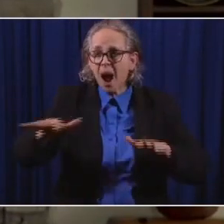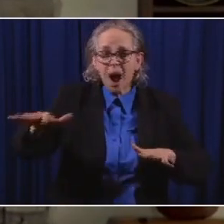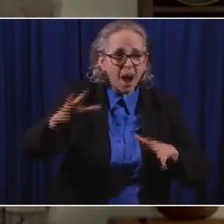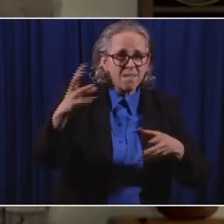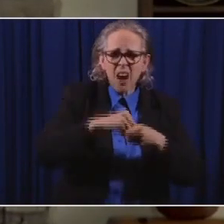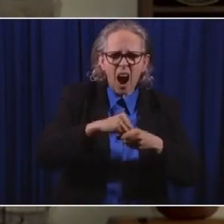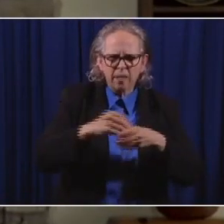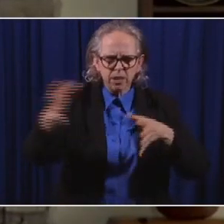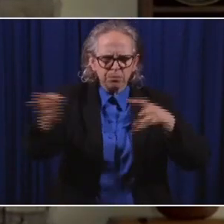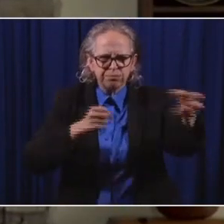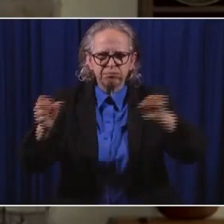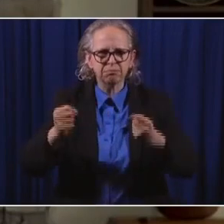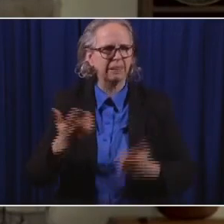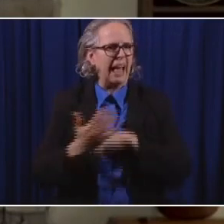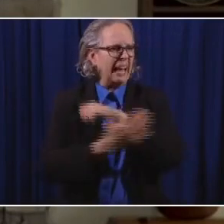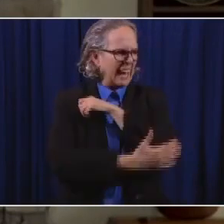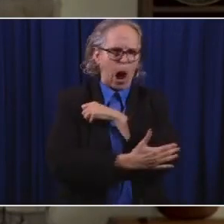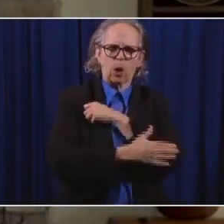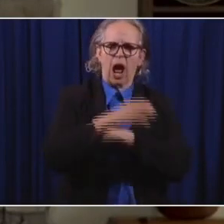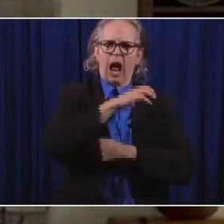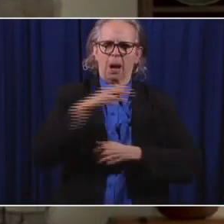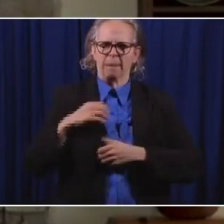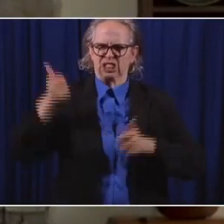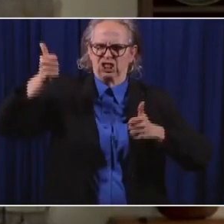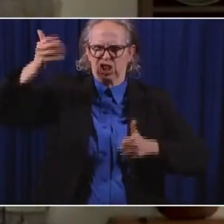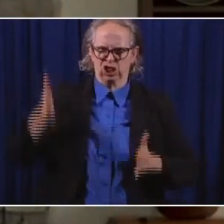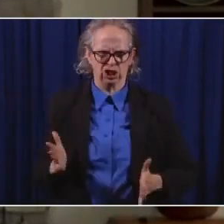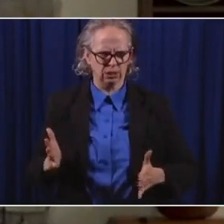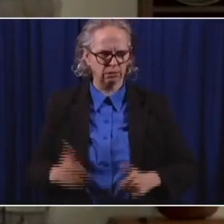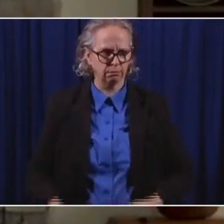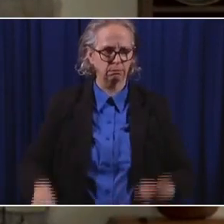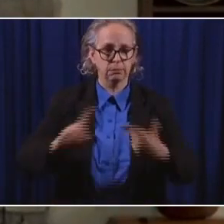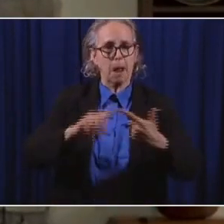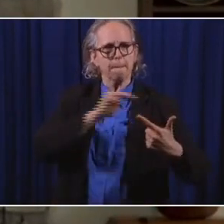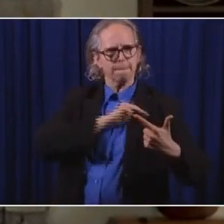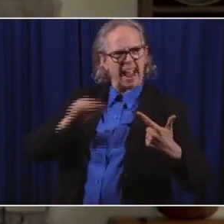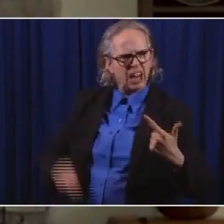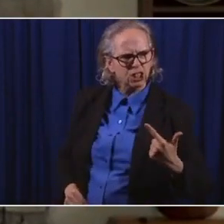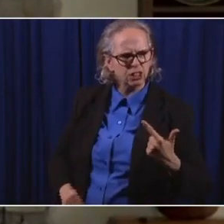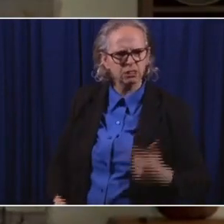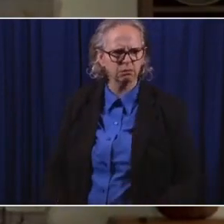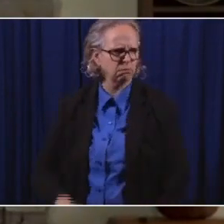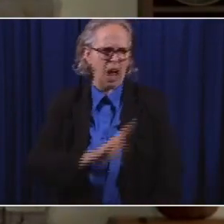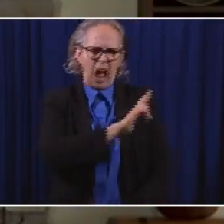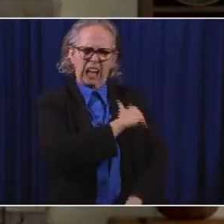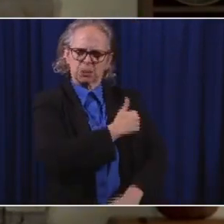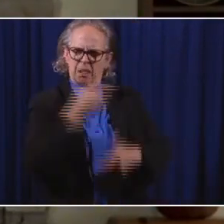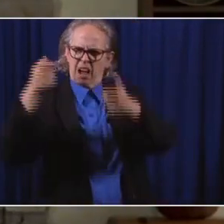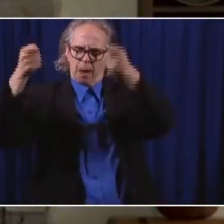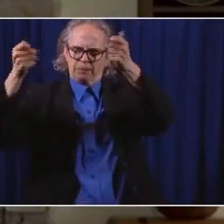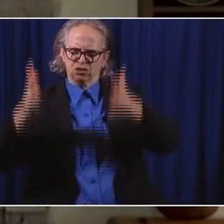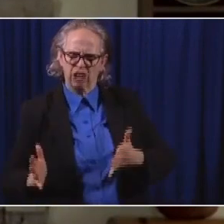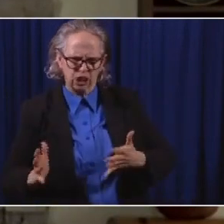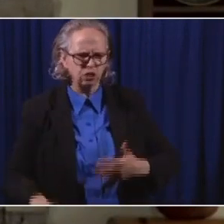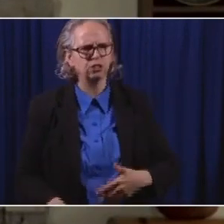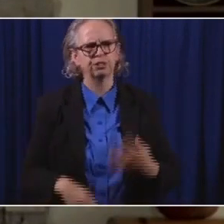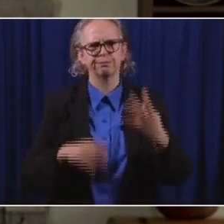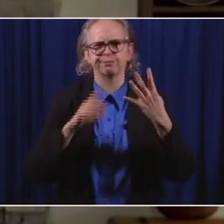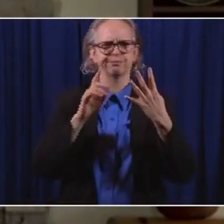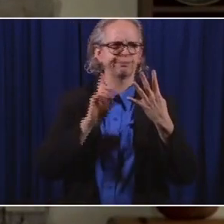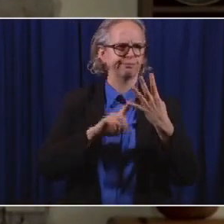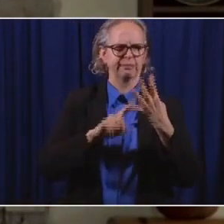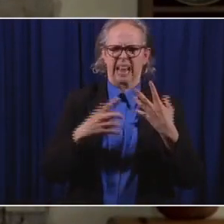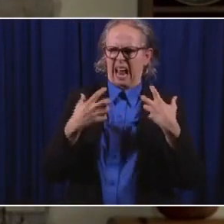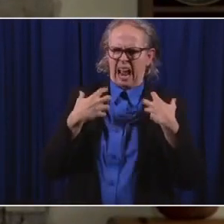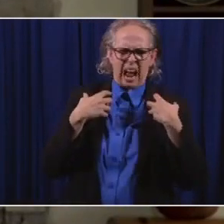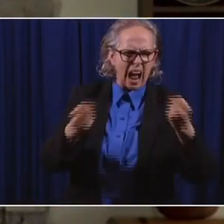commissioners, mayors, local hospital leaders, certainly the health commissioner, business leaders, religious